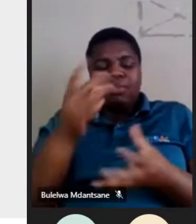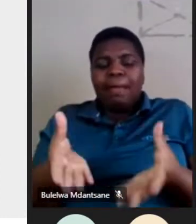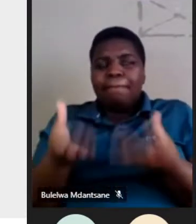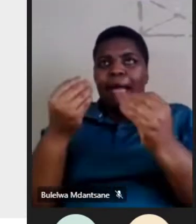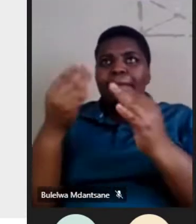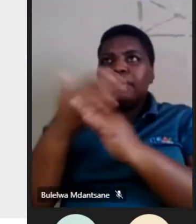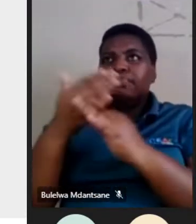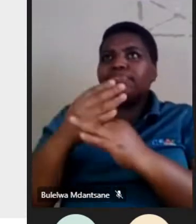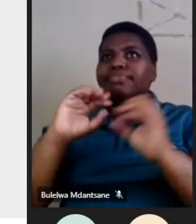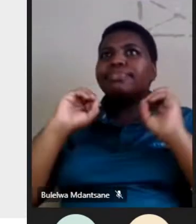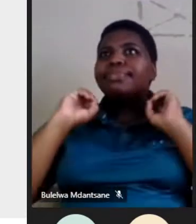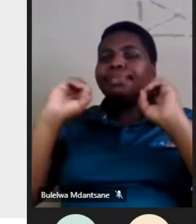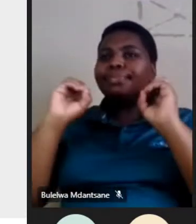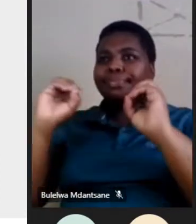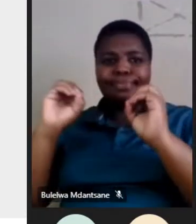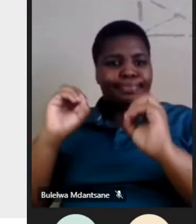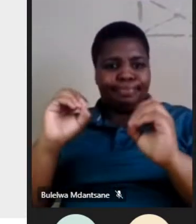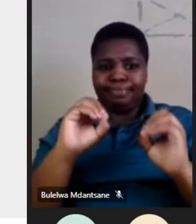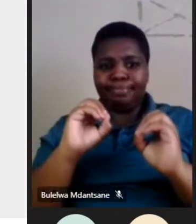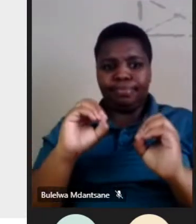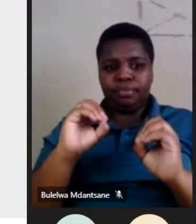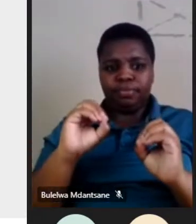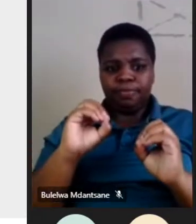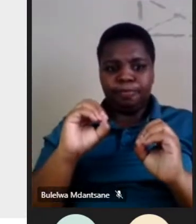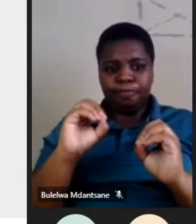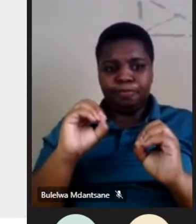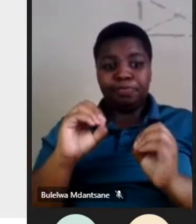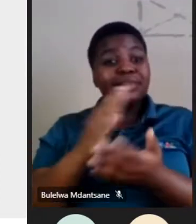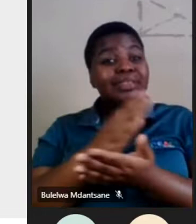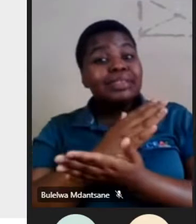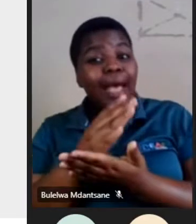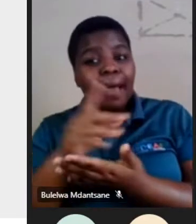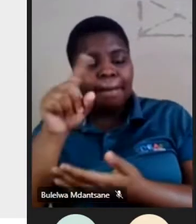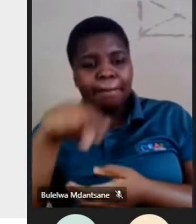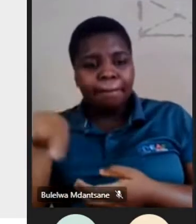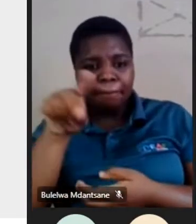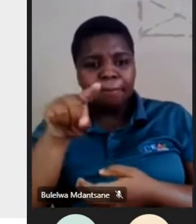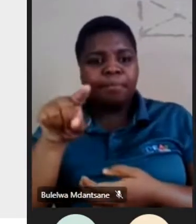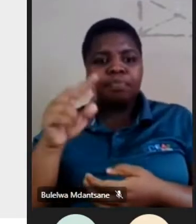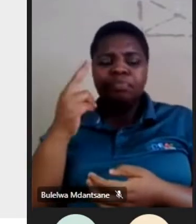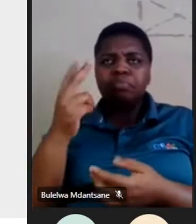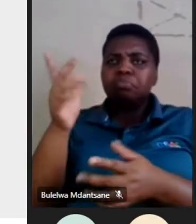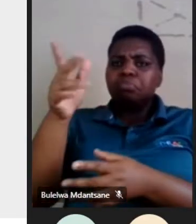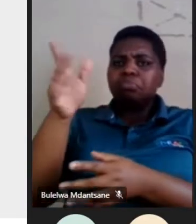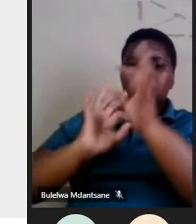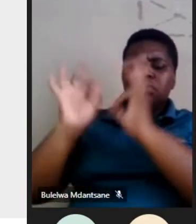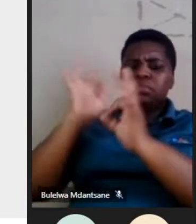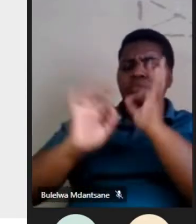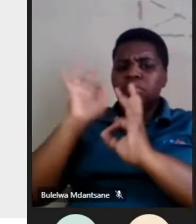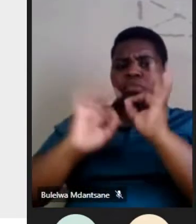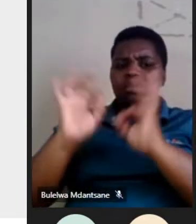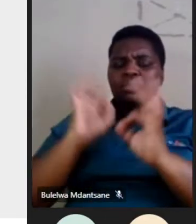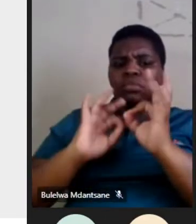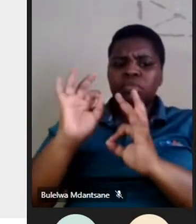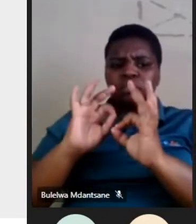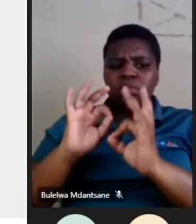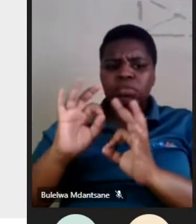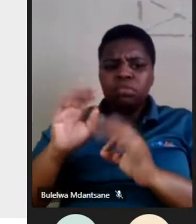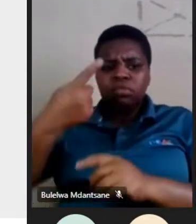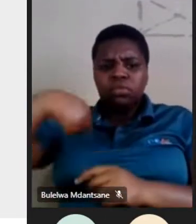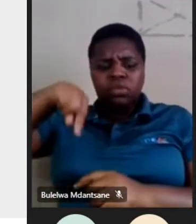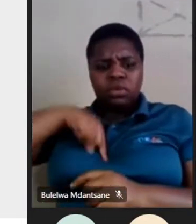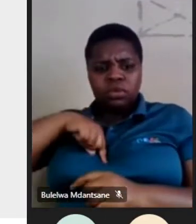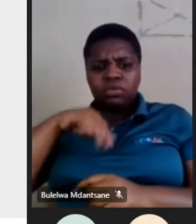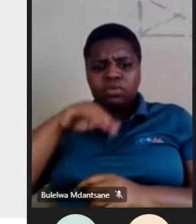facilitated childcare. Some of them also really reflected on being lonely, and that was particularly in the group of women with disabilities